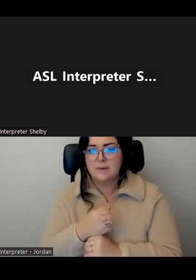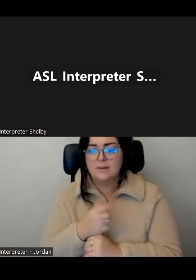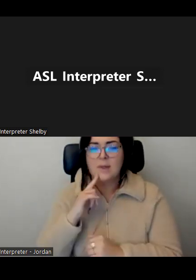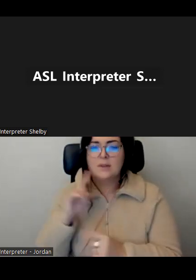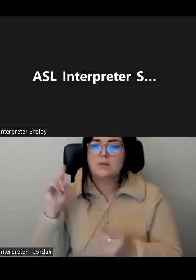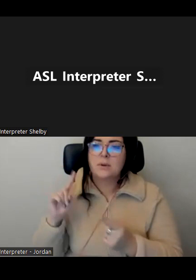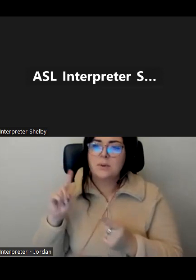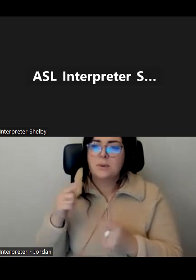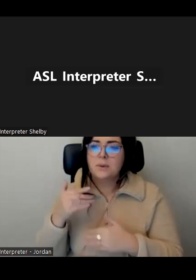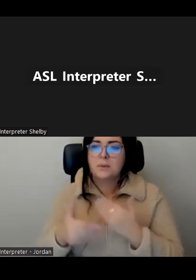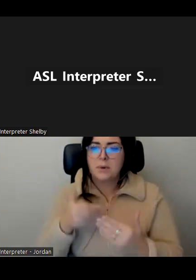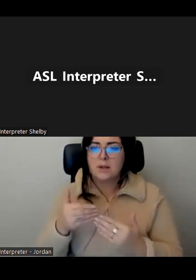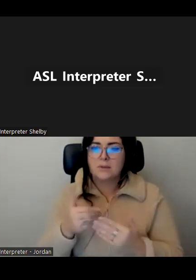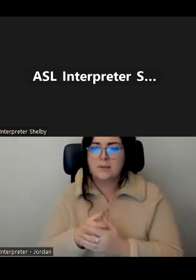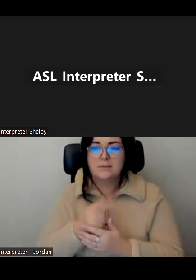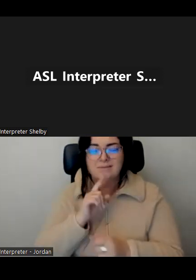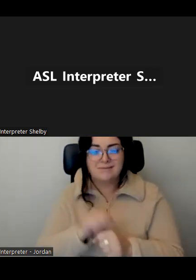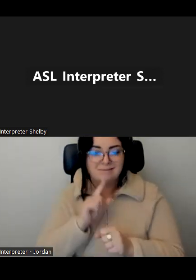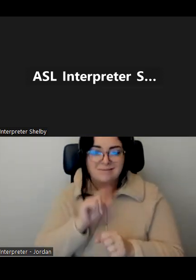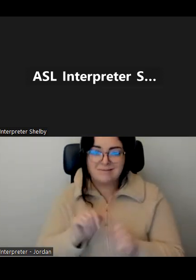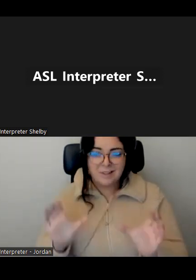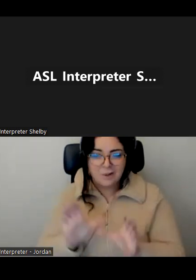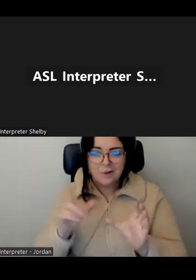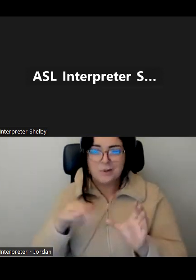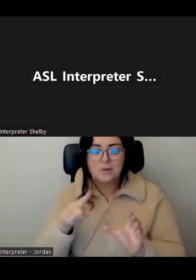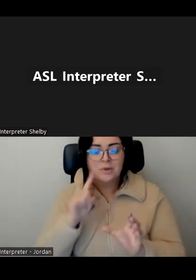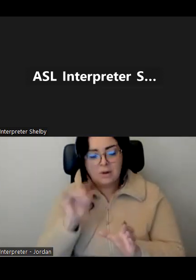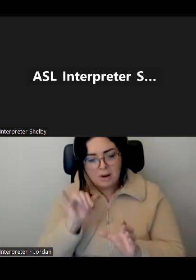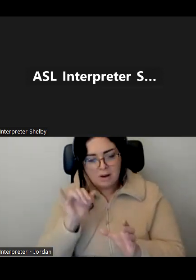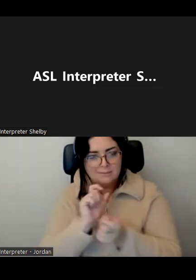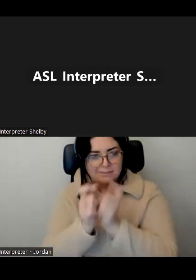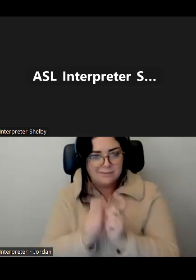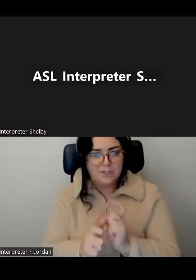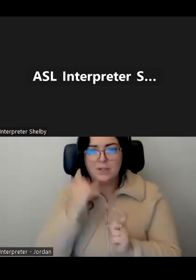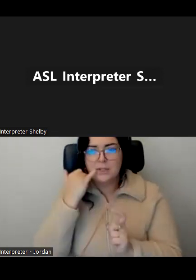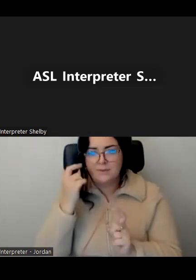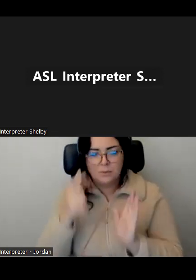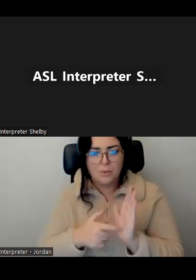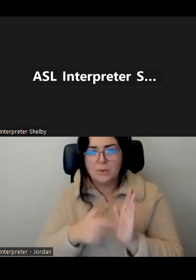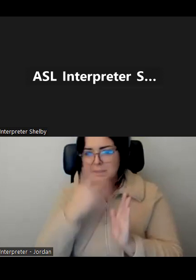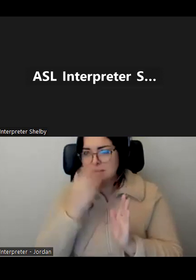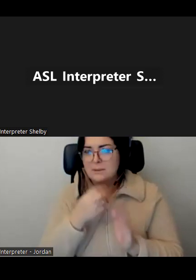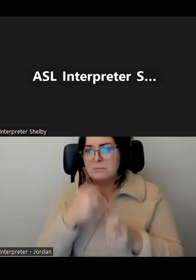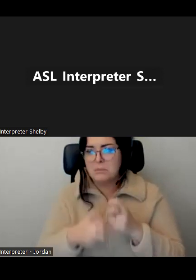this is not something you do, I really encourage you to maybe give it a try, especially if you're having sleep difficulties.